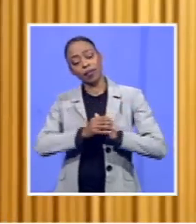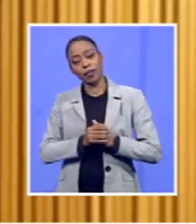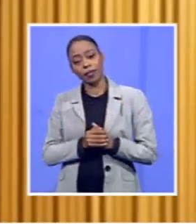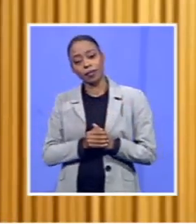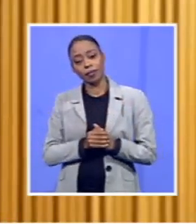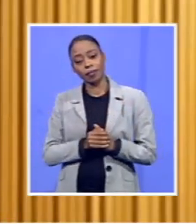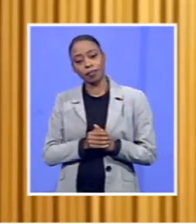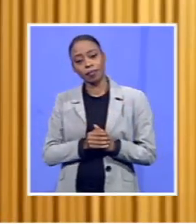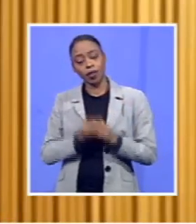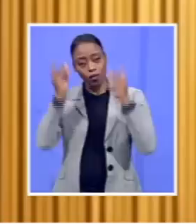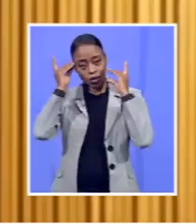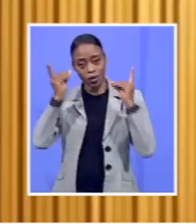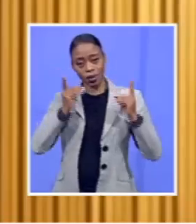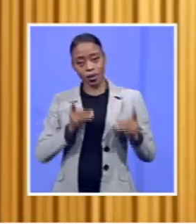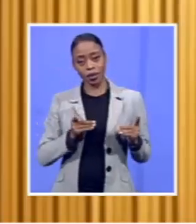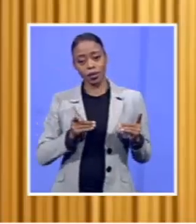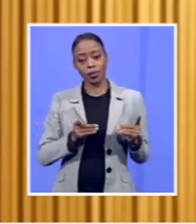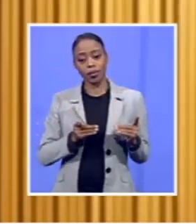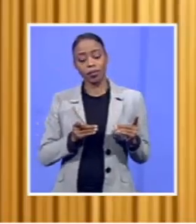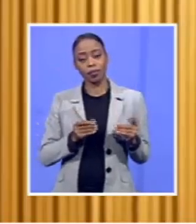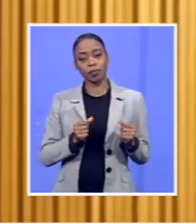95 of the judgment,